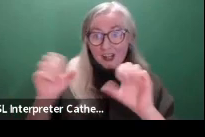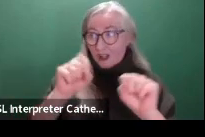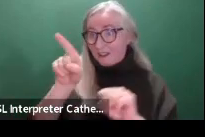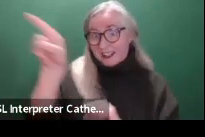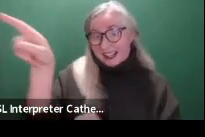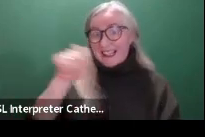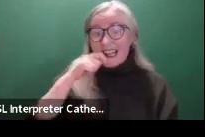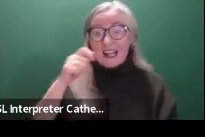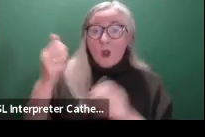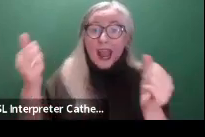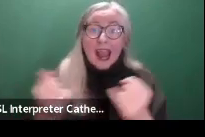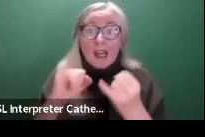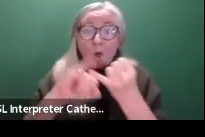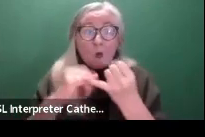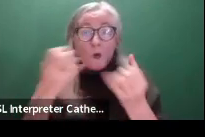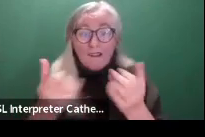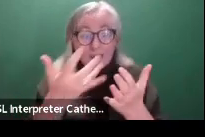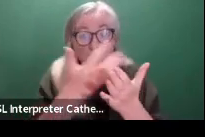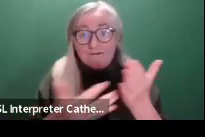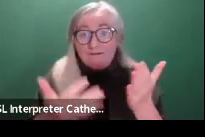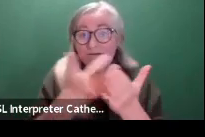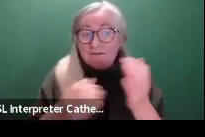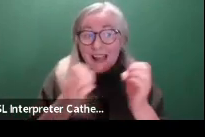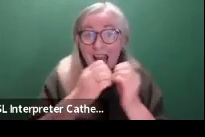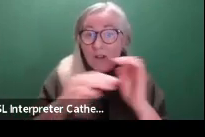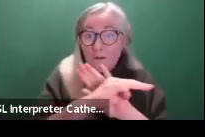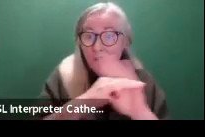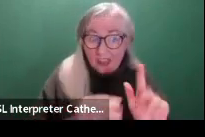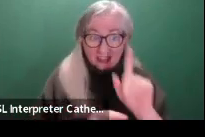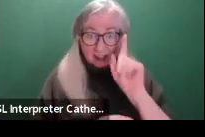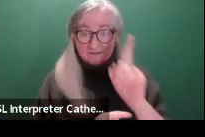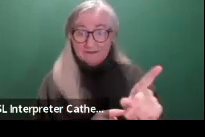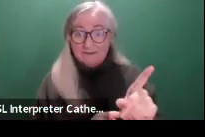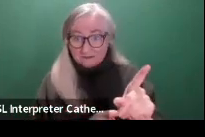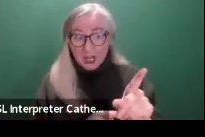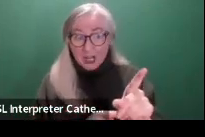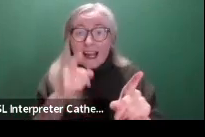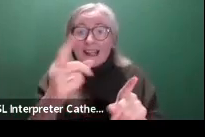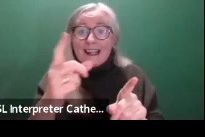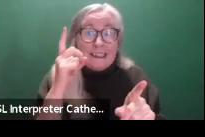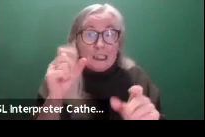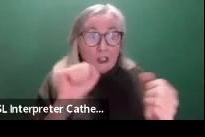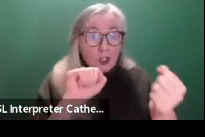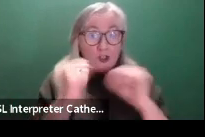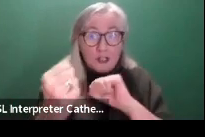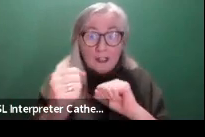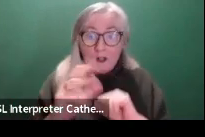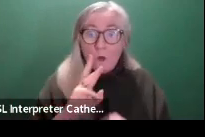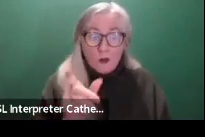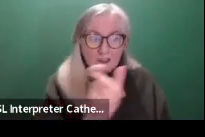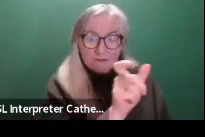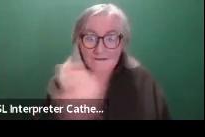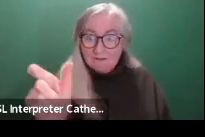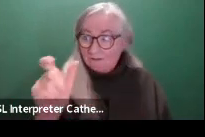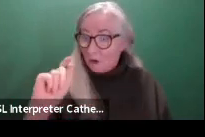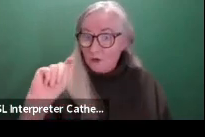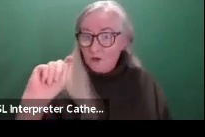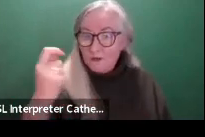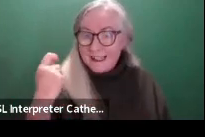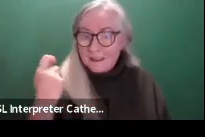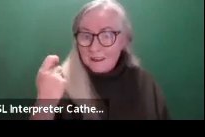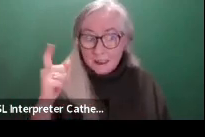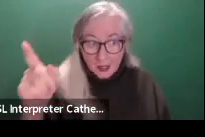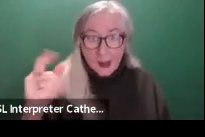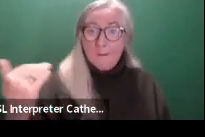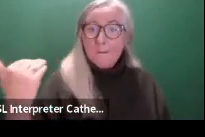everyone who menstruates will go through menopause. Now, they've changed this definition relatively recently, because it used